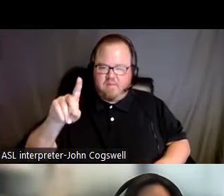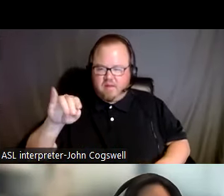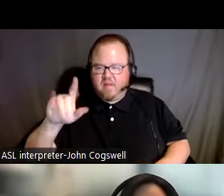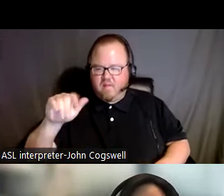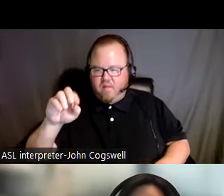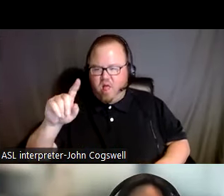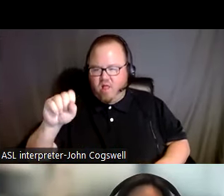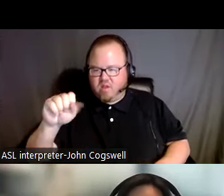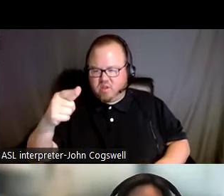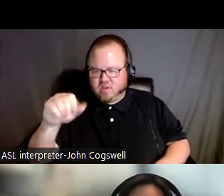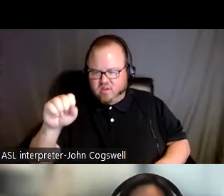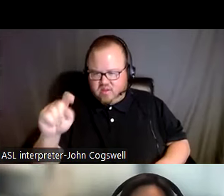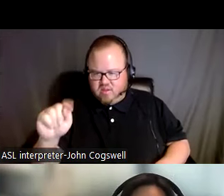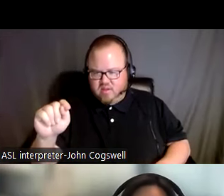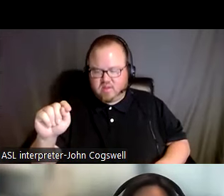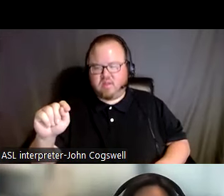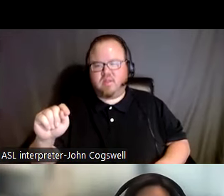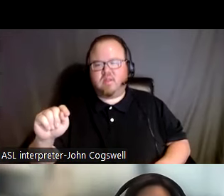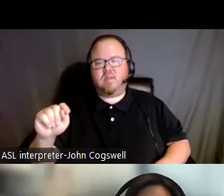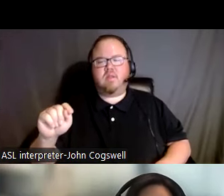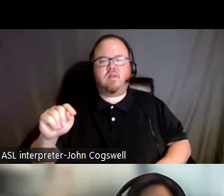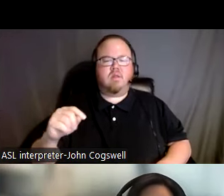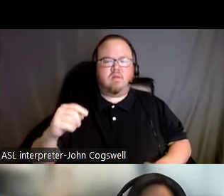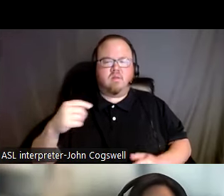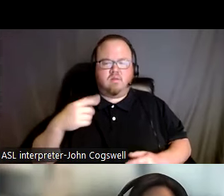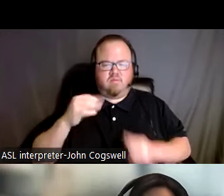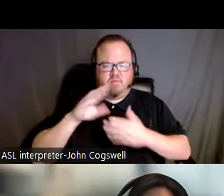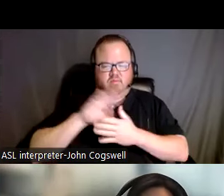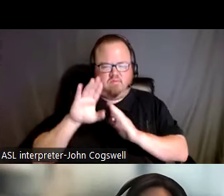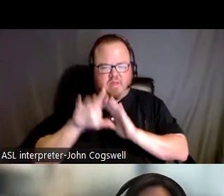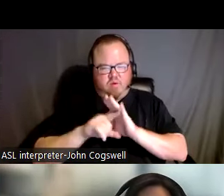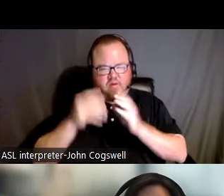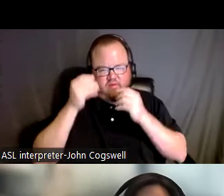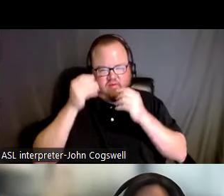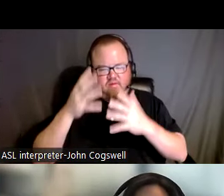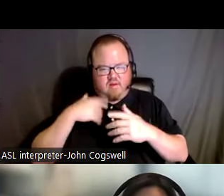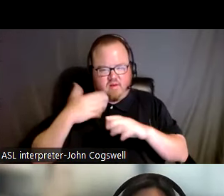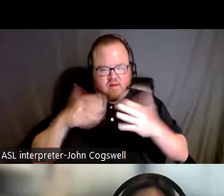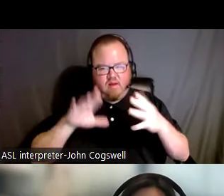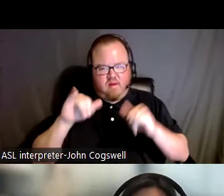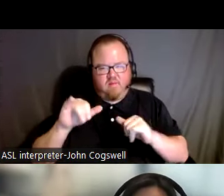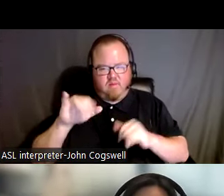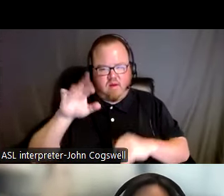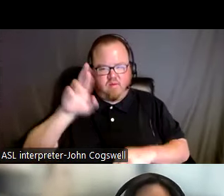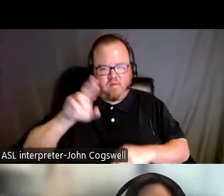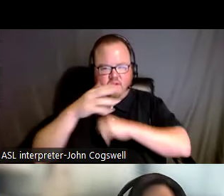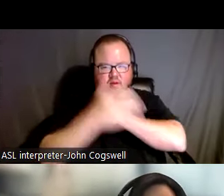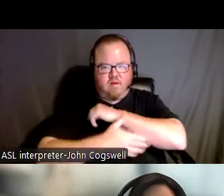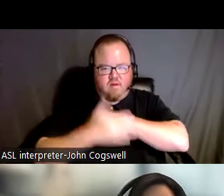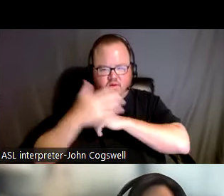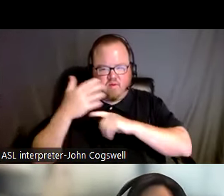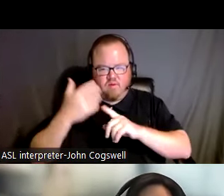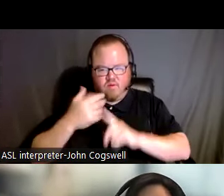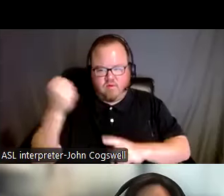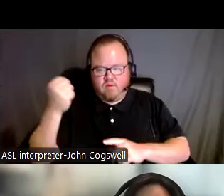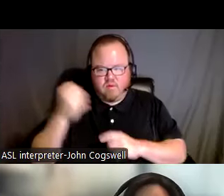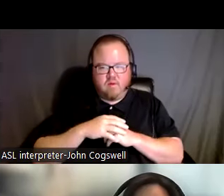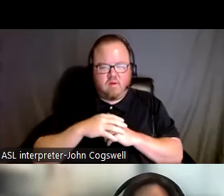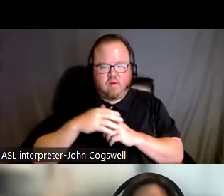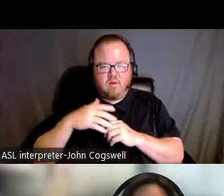Health. So today I'm going to be talking to you about death by suicide of Riverside County residents. And then we're going to really